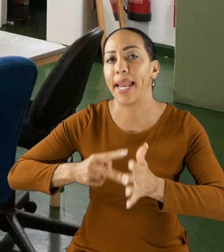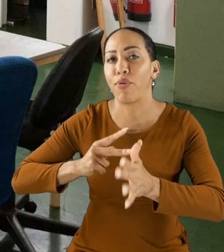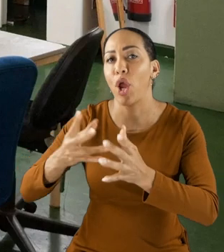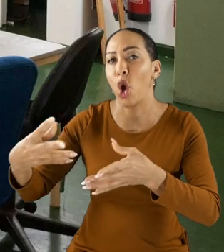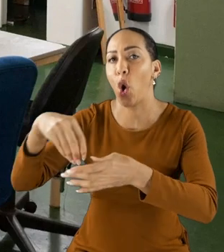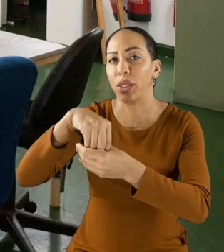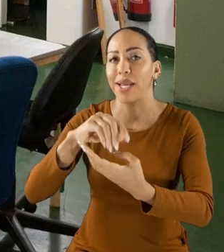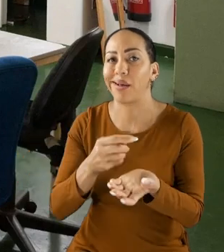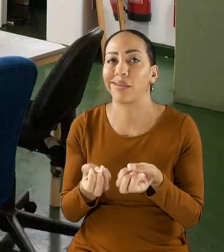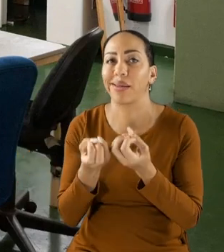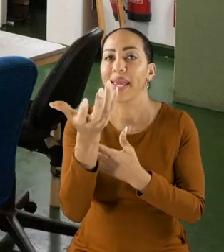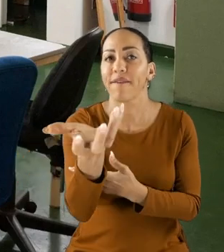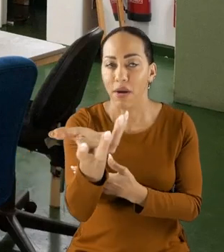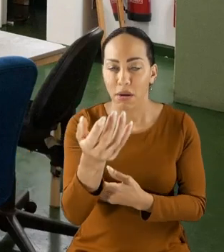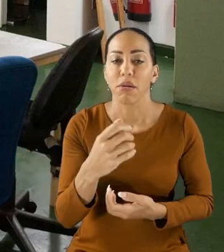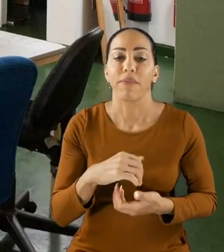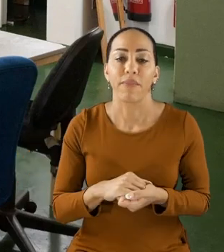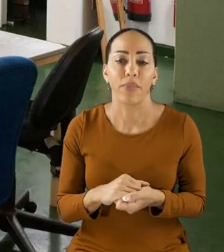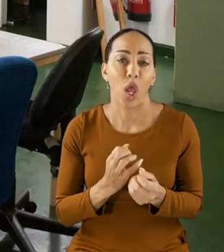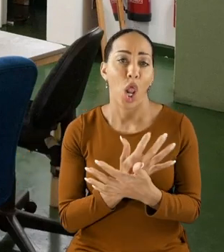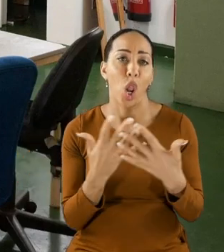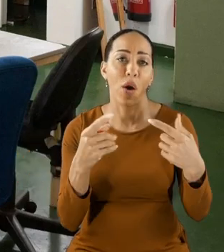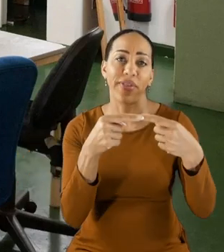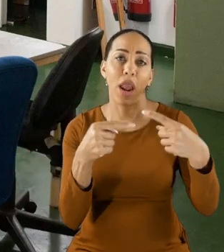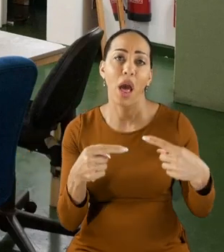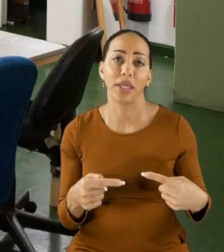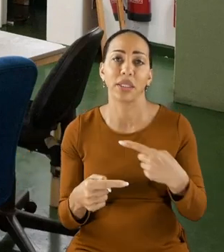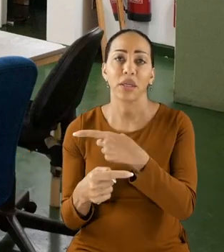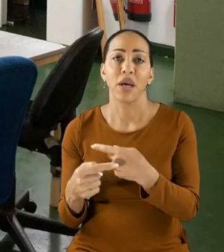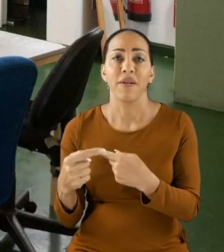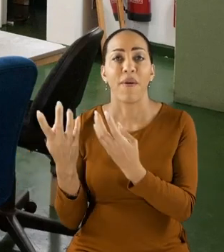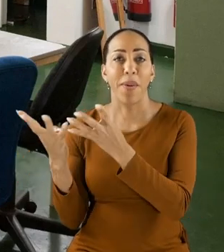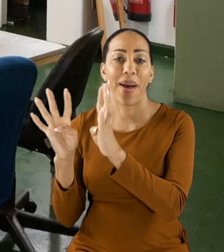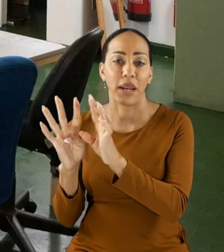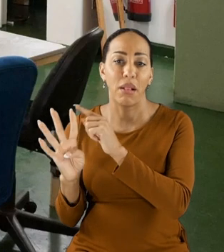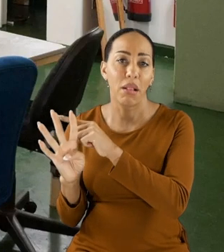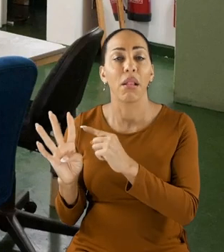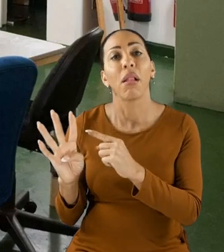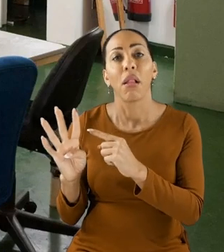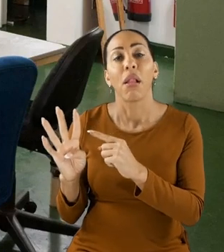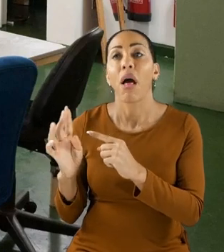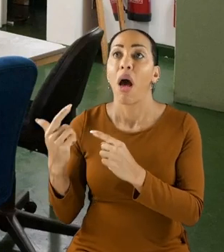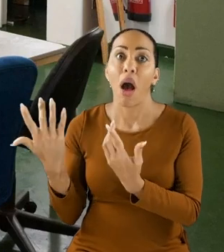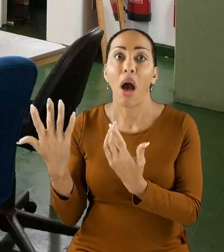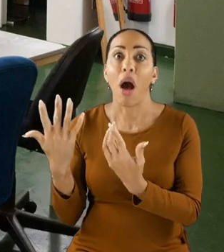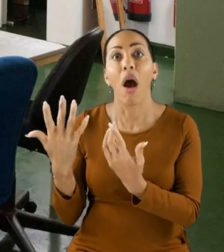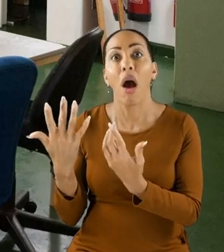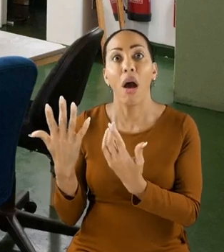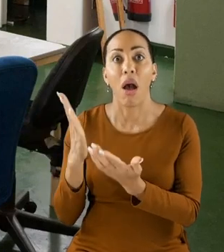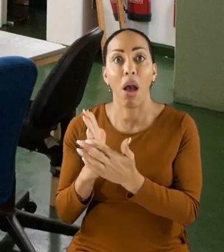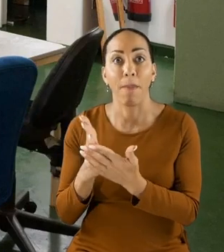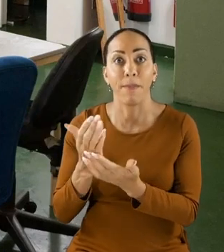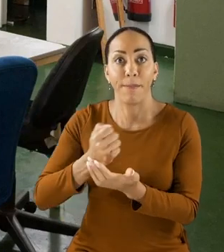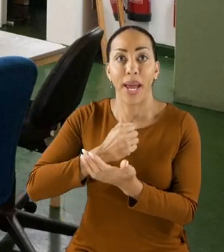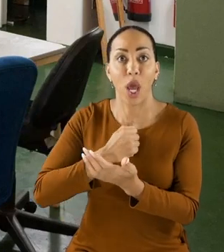contextualizing, because I'm not, and a lot of the lines from the panel are drawn either from meetings I've been in,